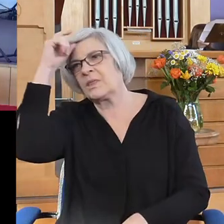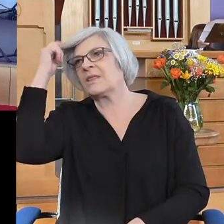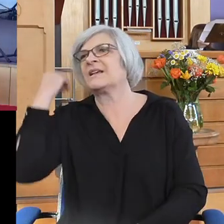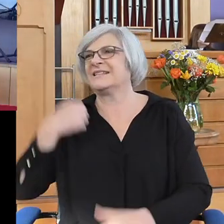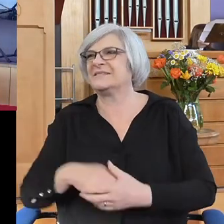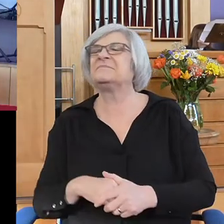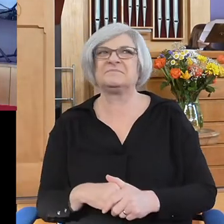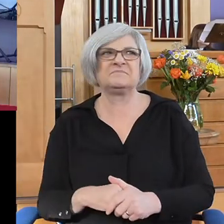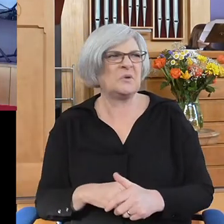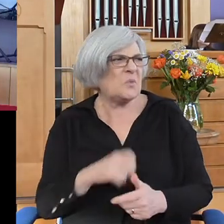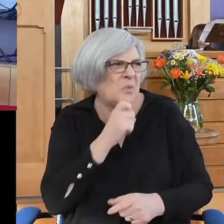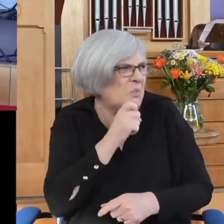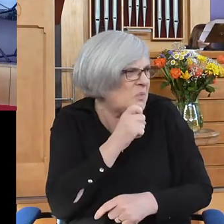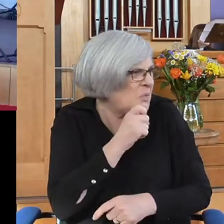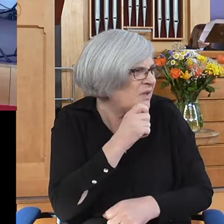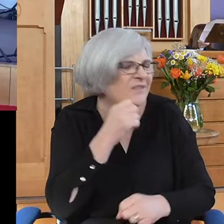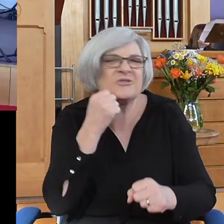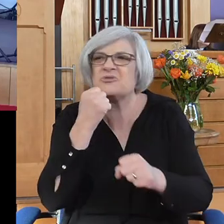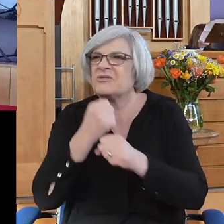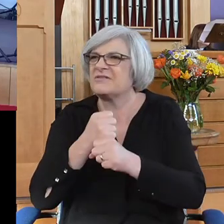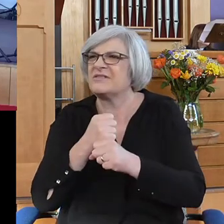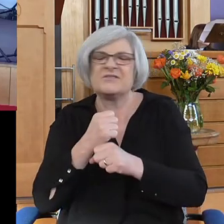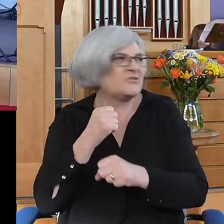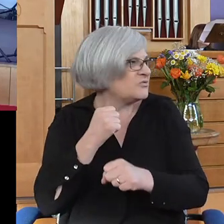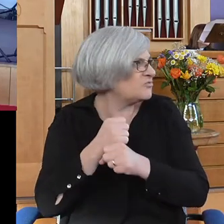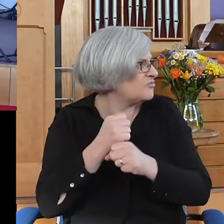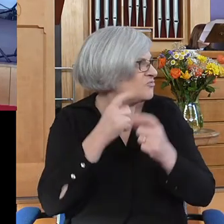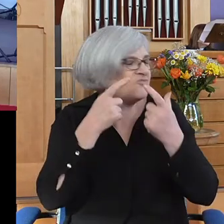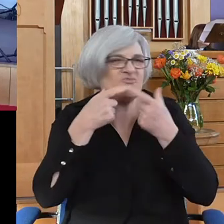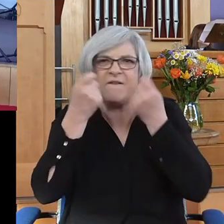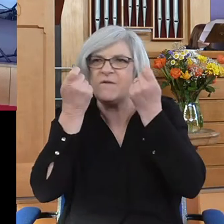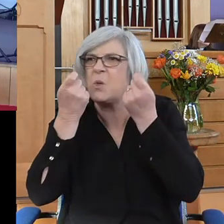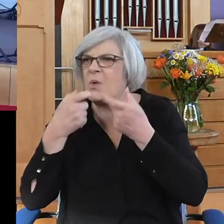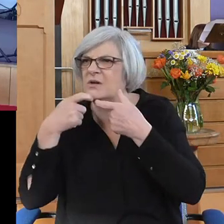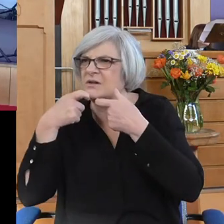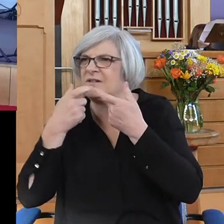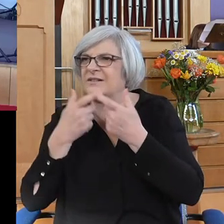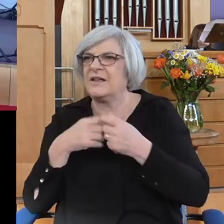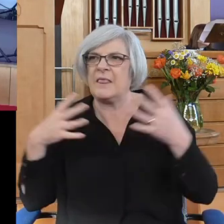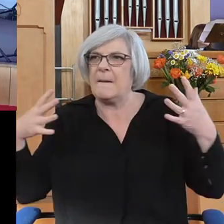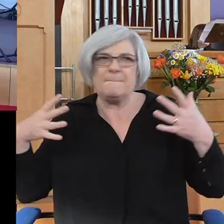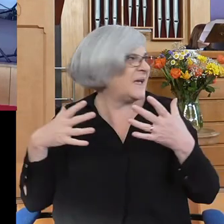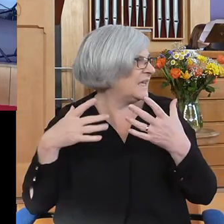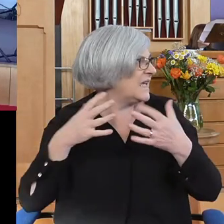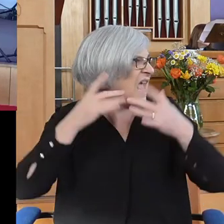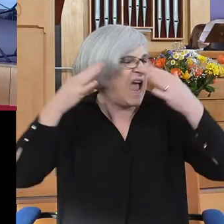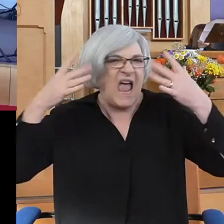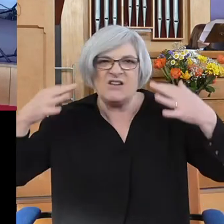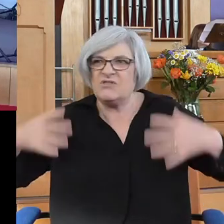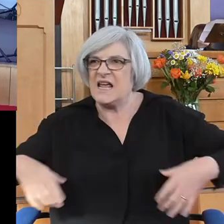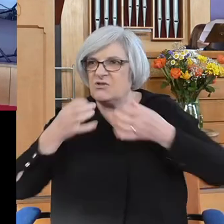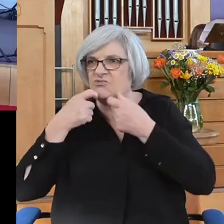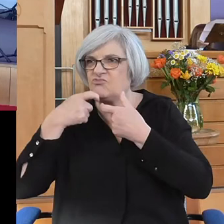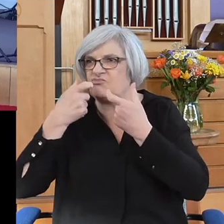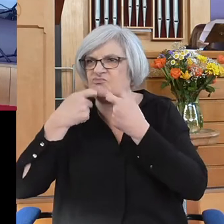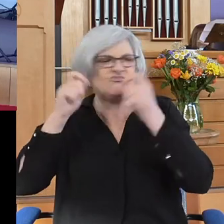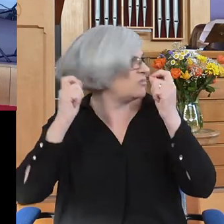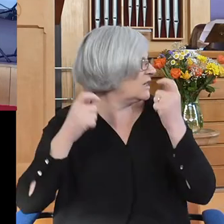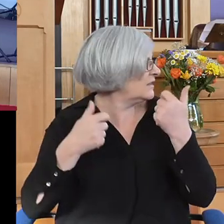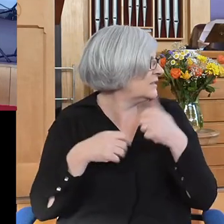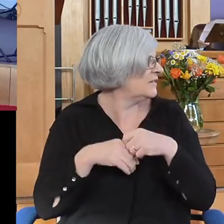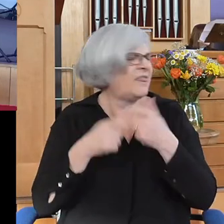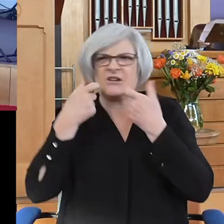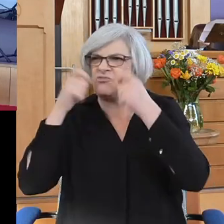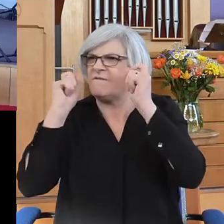Who is it? Louder? The big hairy Gruffalo. Do you know this